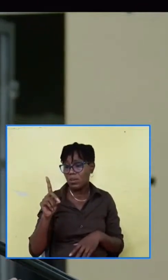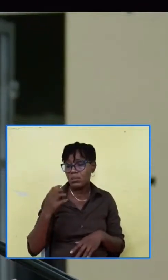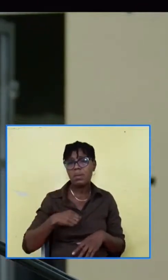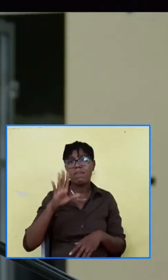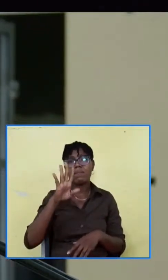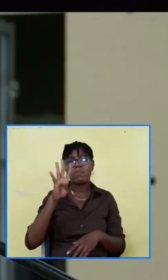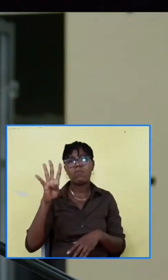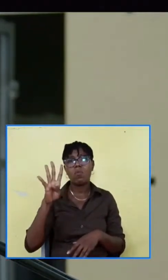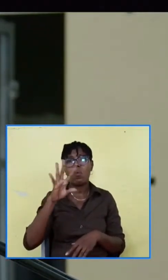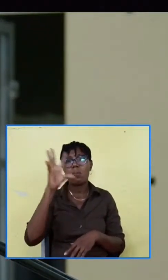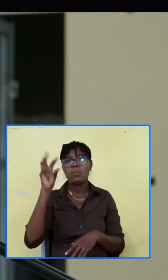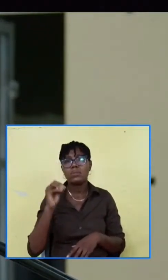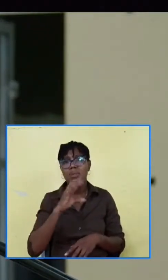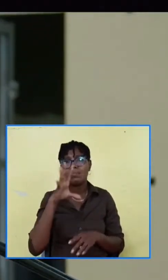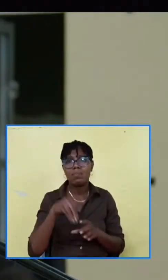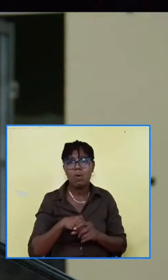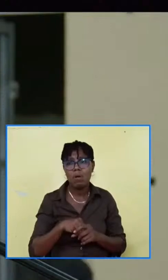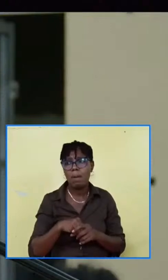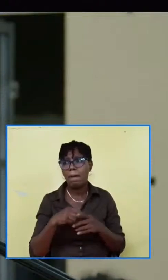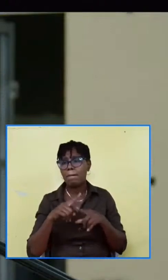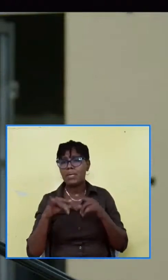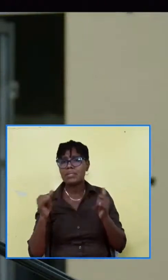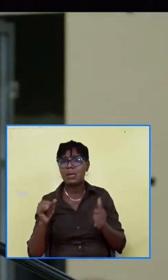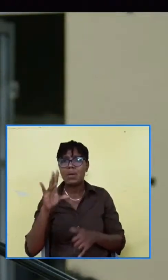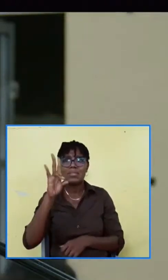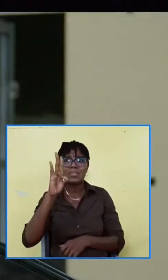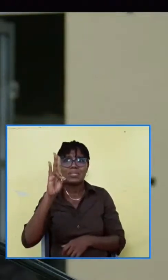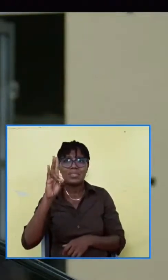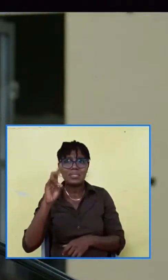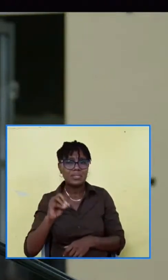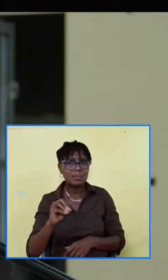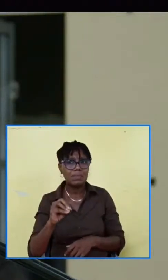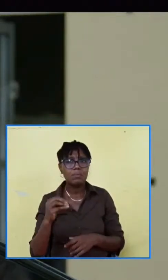54% allocation, and so now at 70-something%.